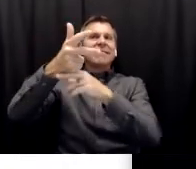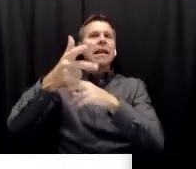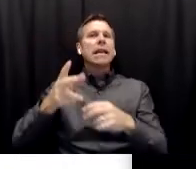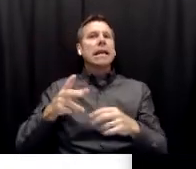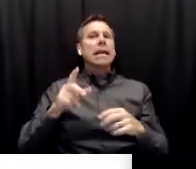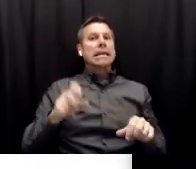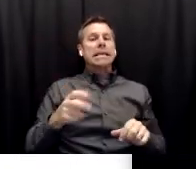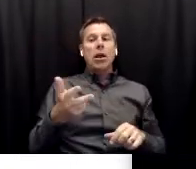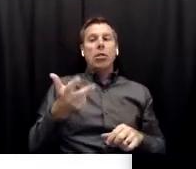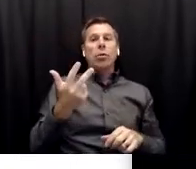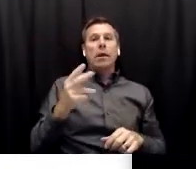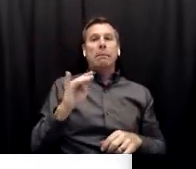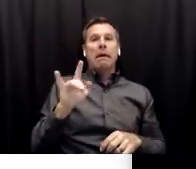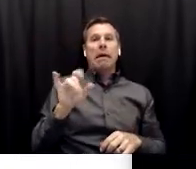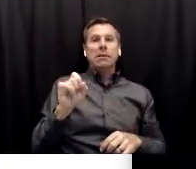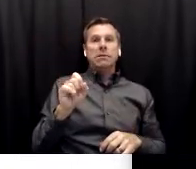statute miles away.